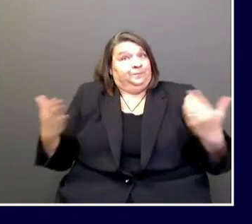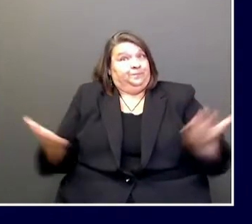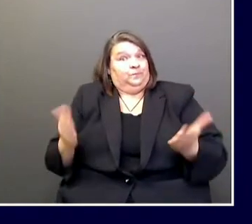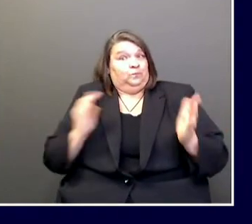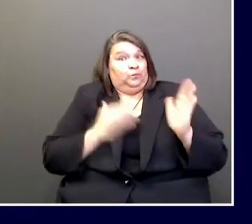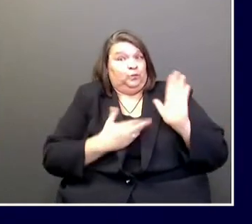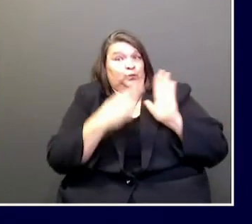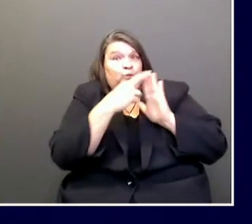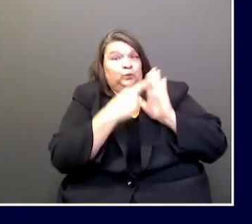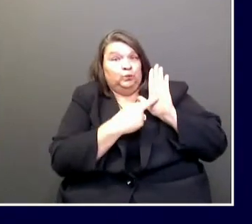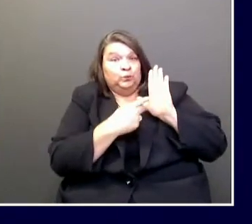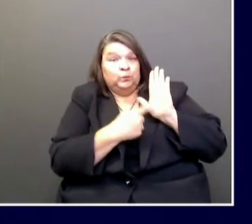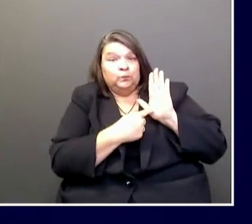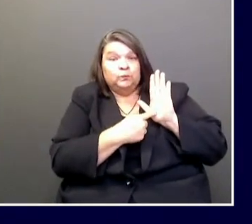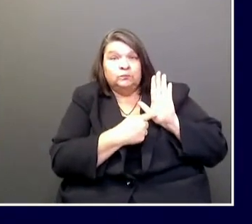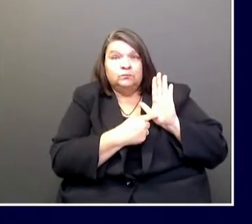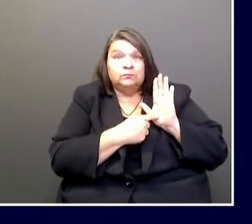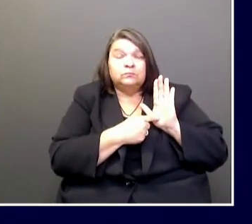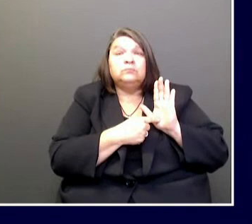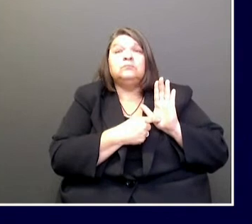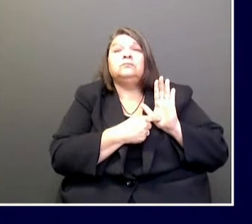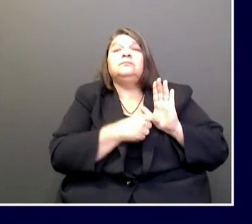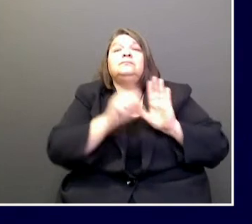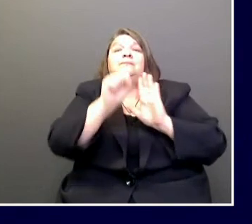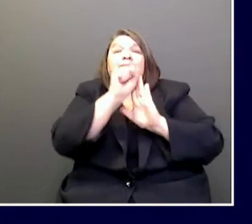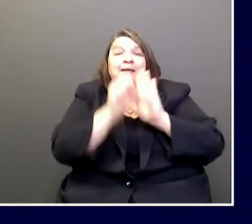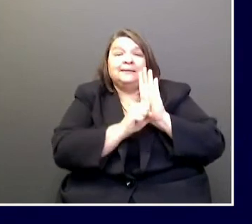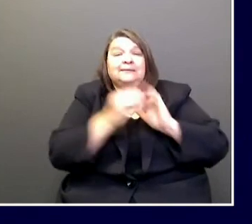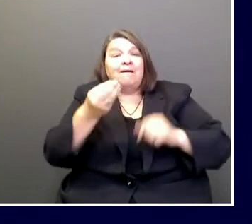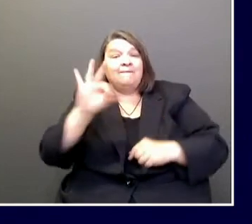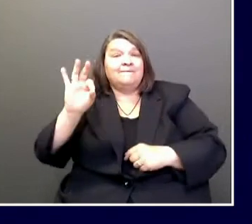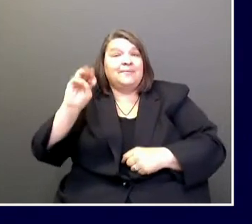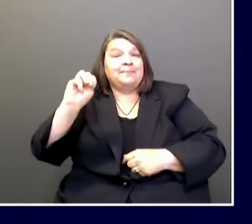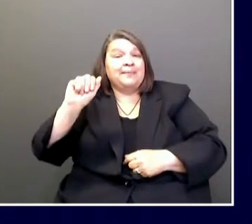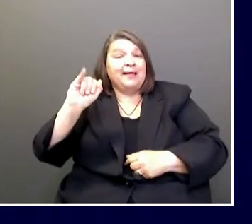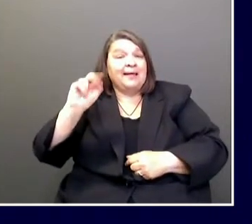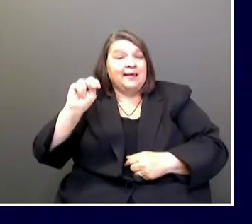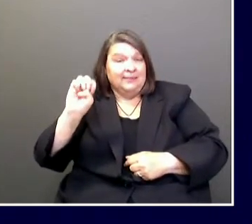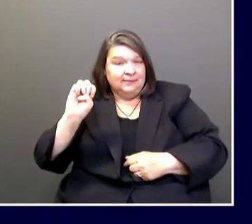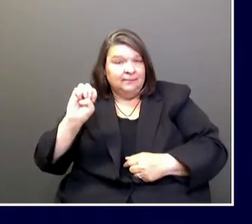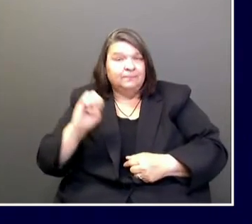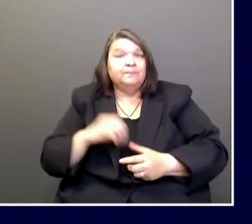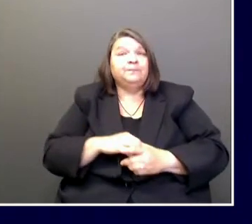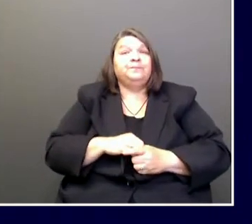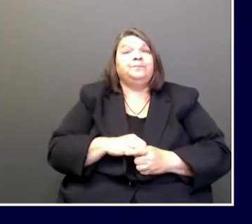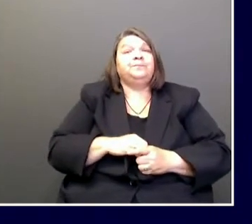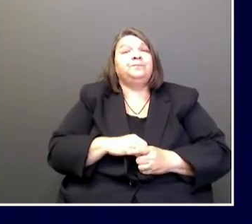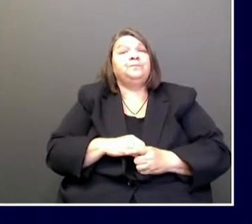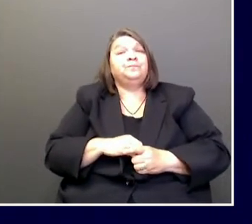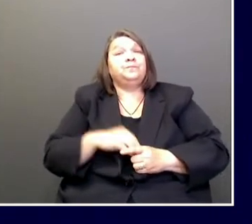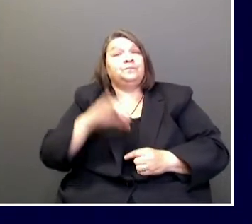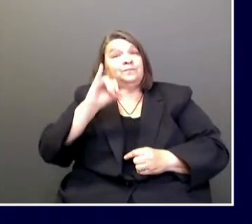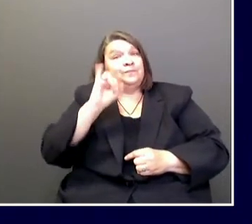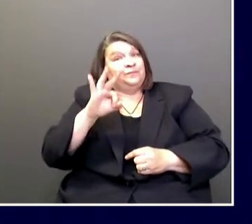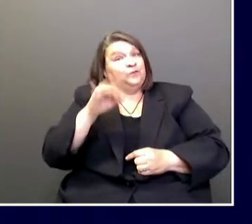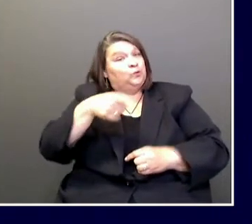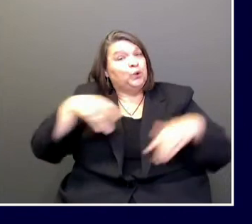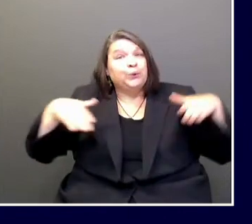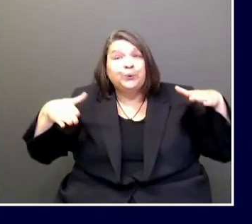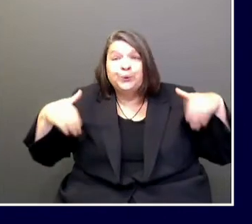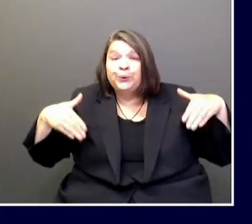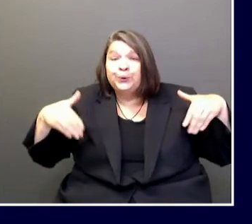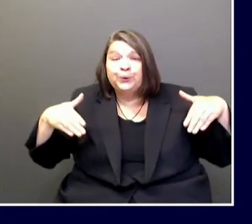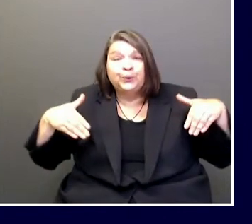you are either not vaccinated or don't report to the state that you're fully vaccinated, then you must wear a